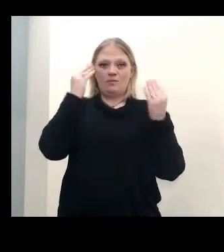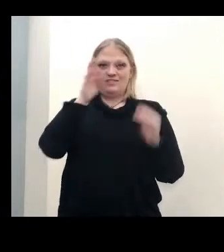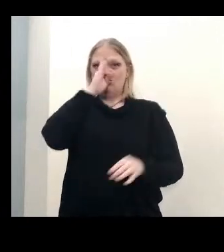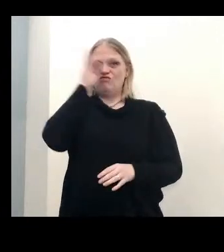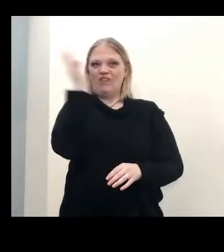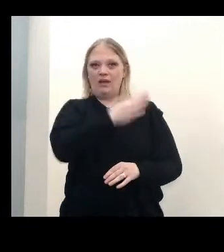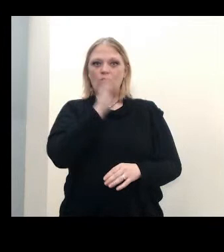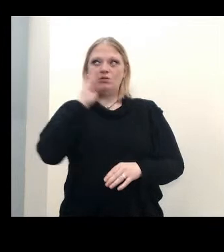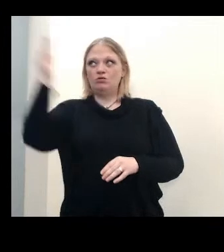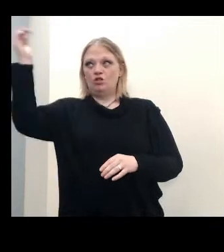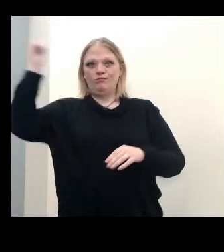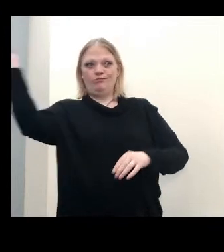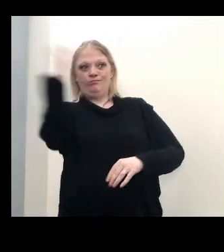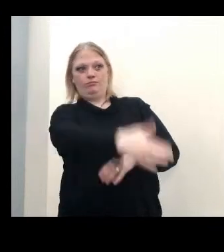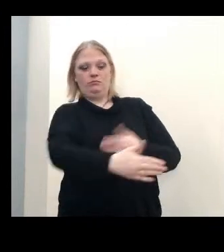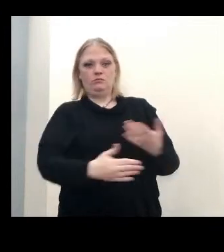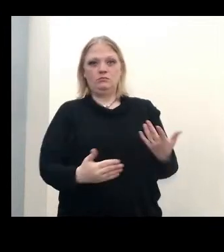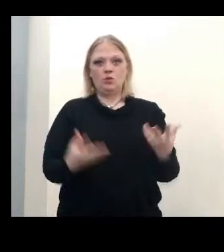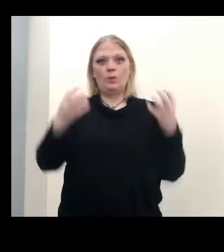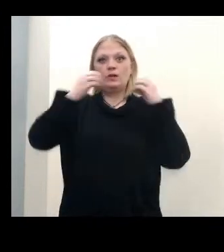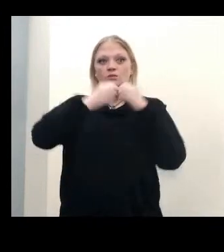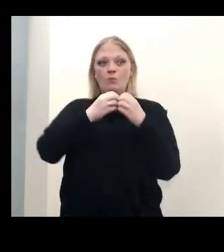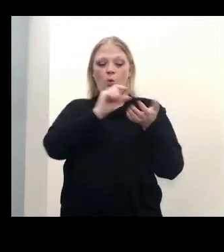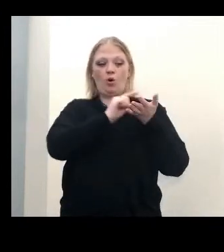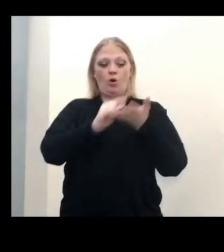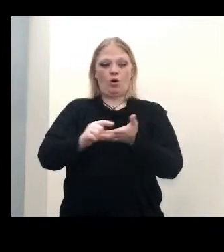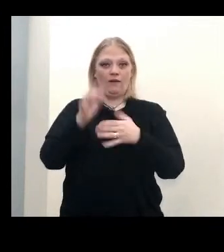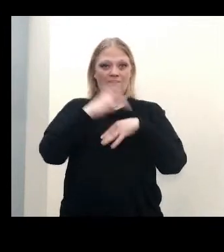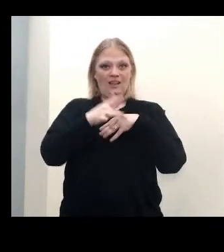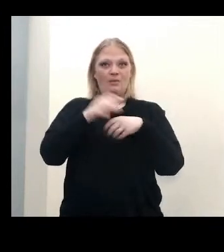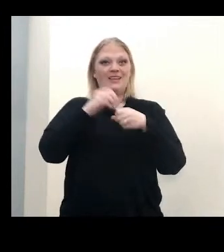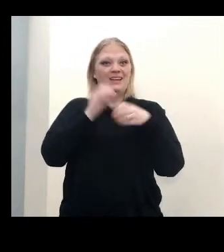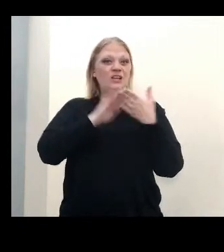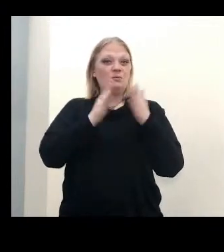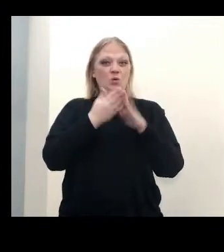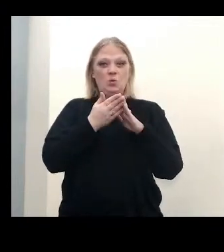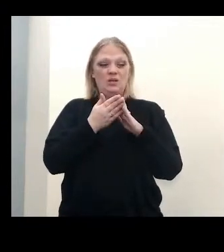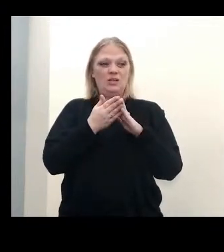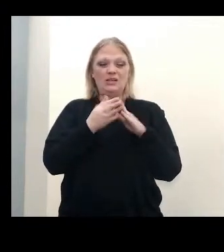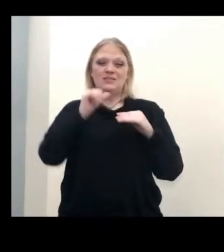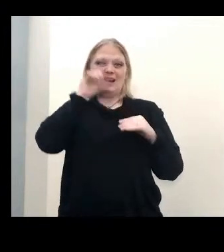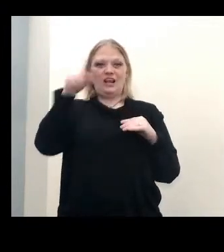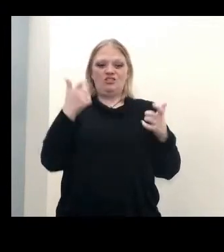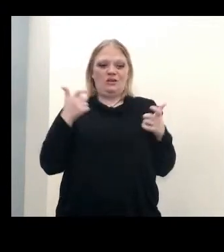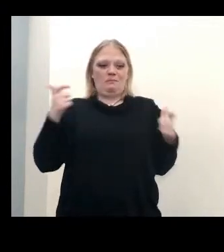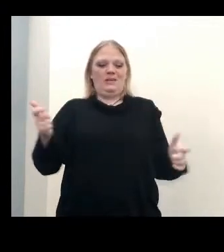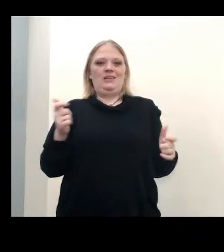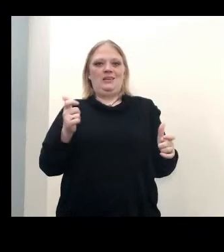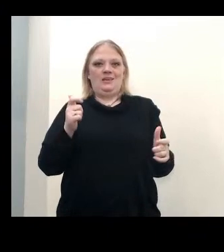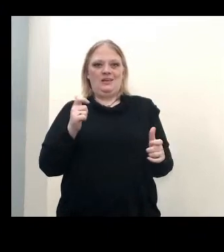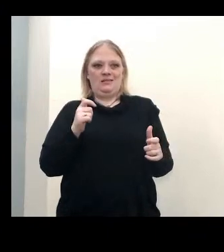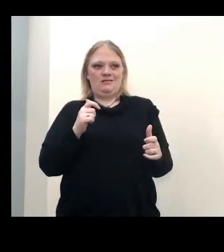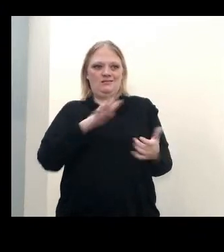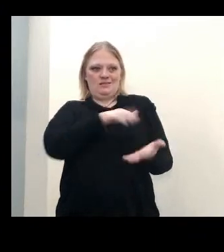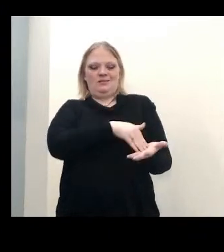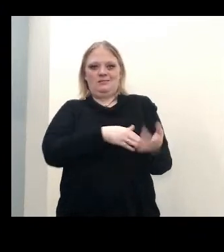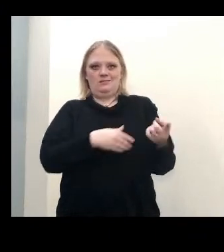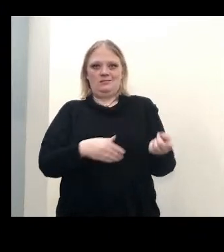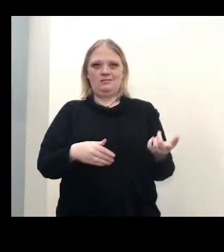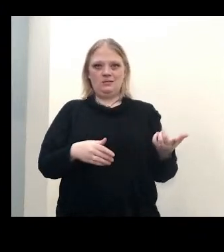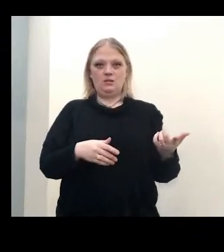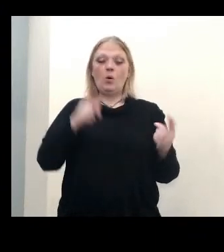directly. So there's more doses available in communities rather than at a mass vaccination site. So I'm